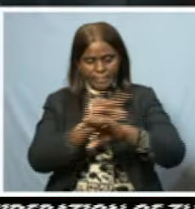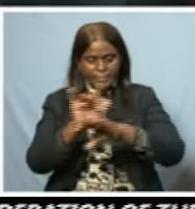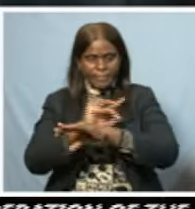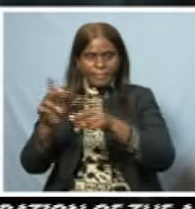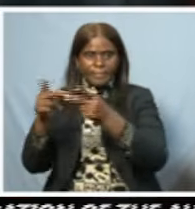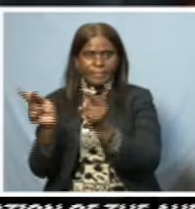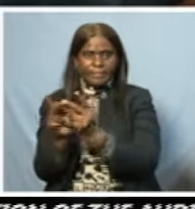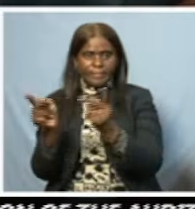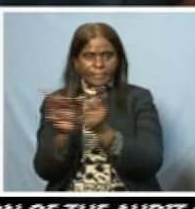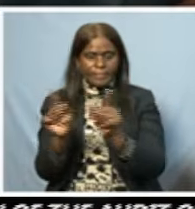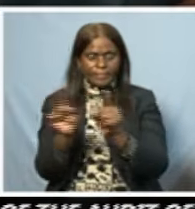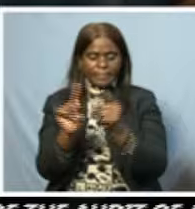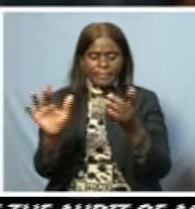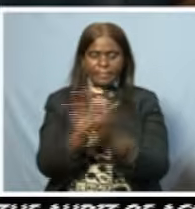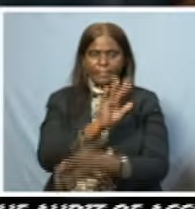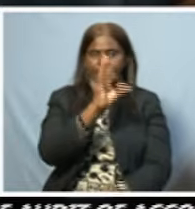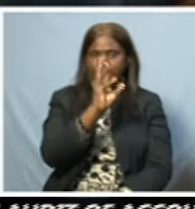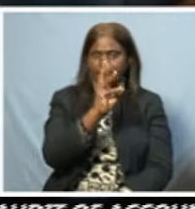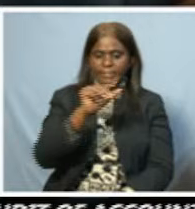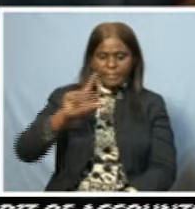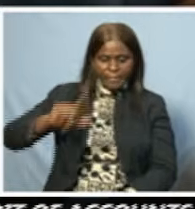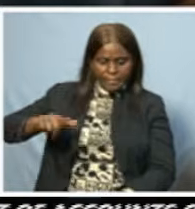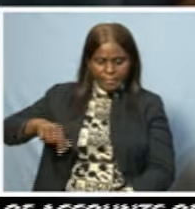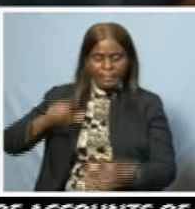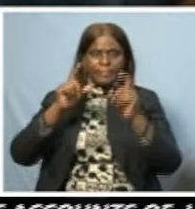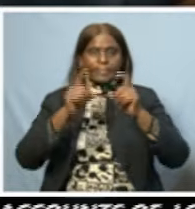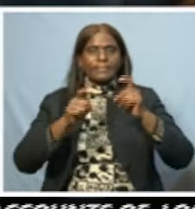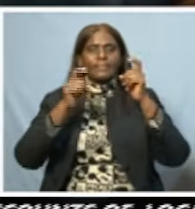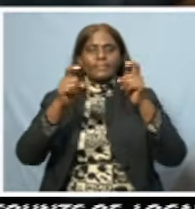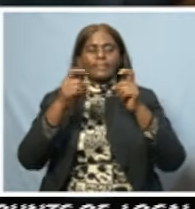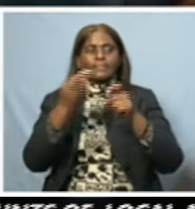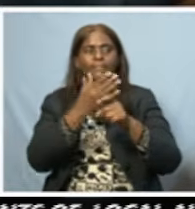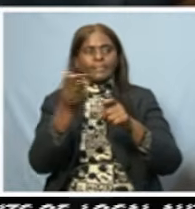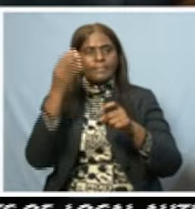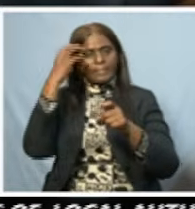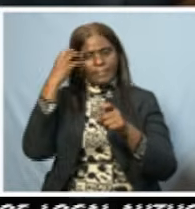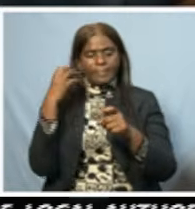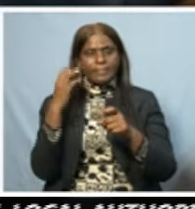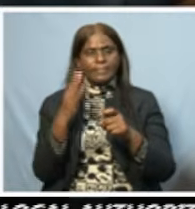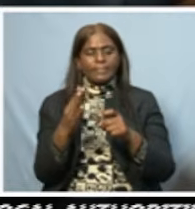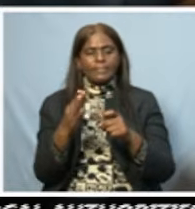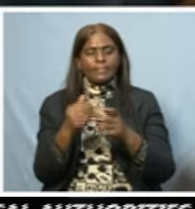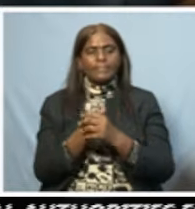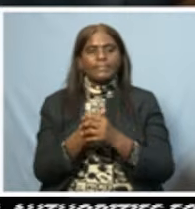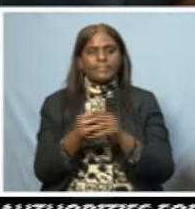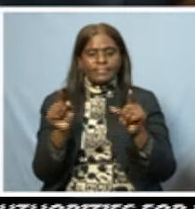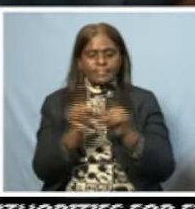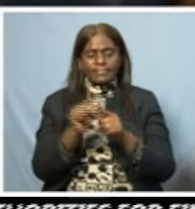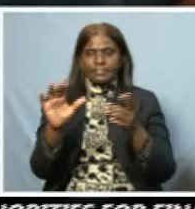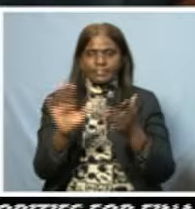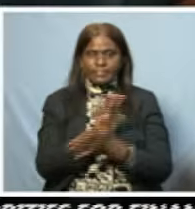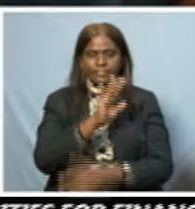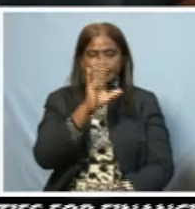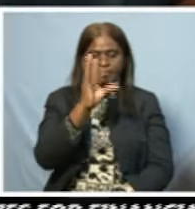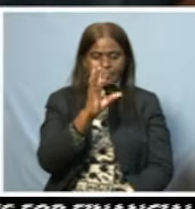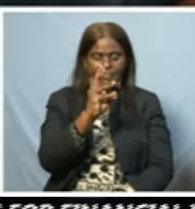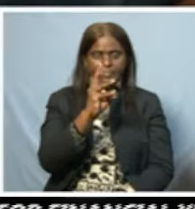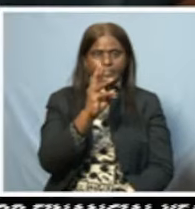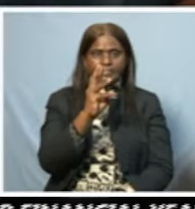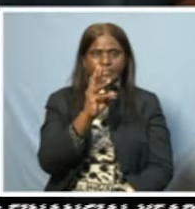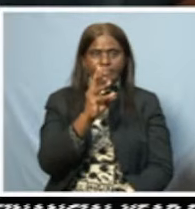positions. Page 6, delayed promotion of officers. Page 6,